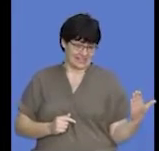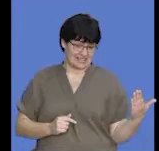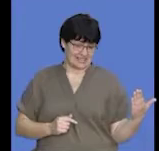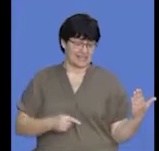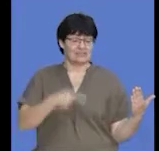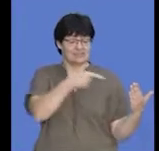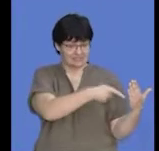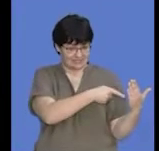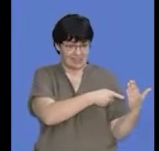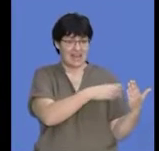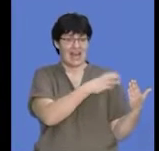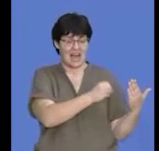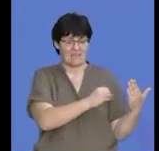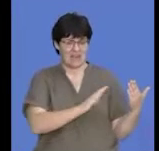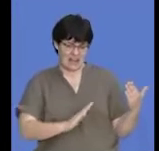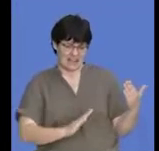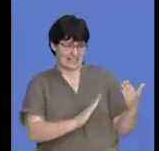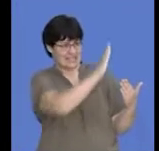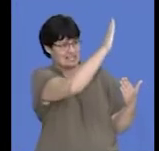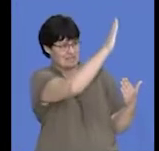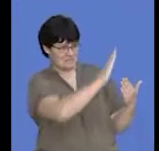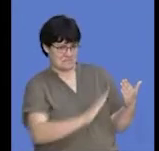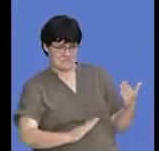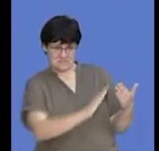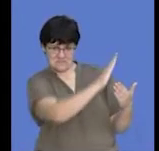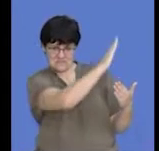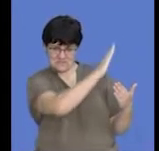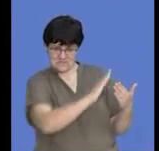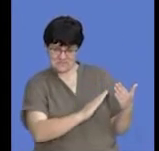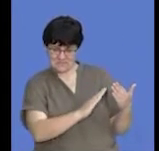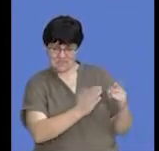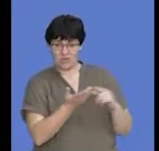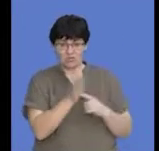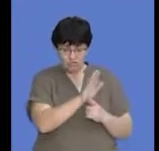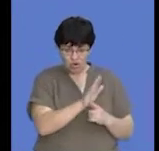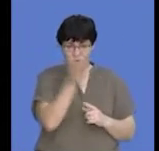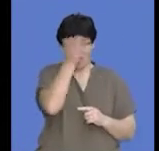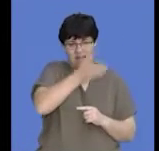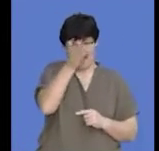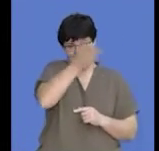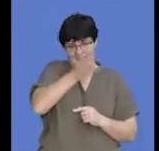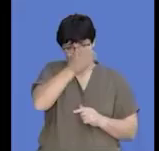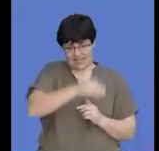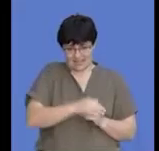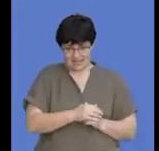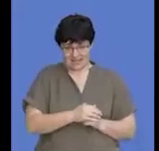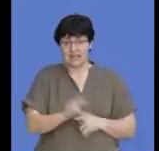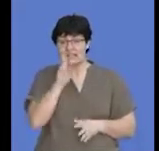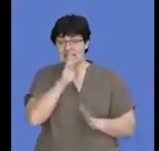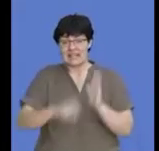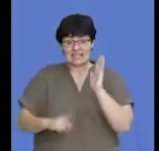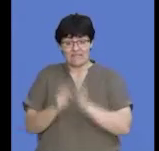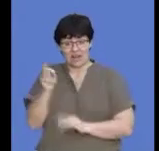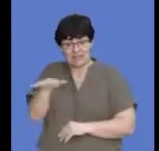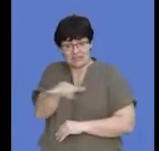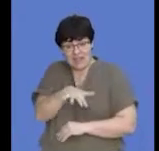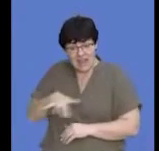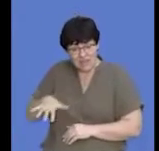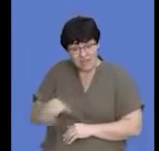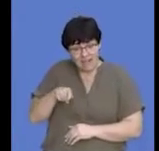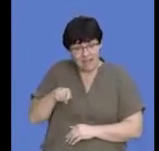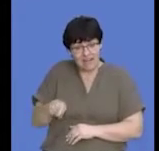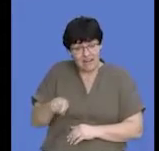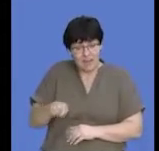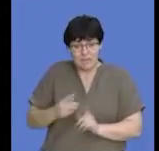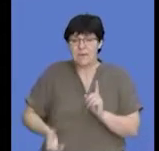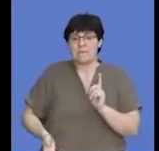PAL, there is a steeper slope indicated by the contours. Notice the development of this area that